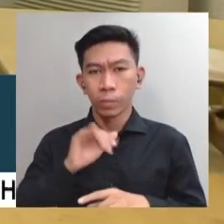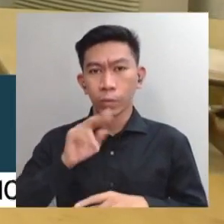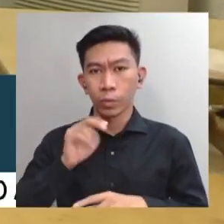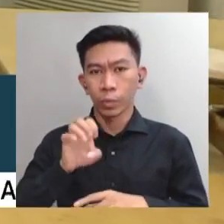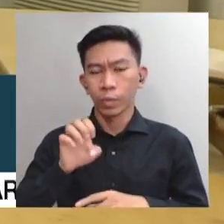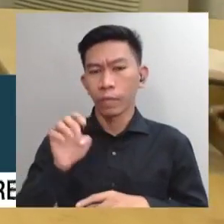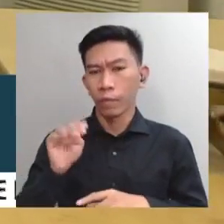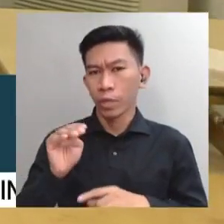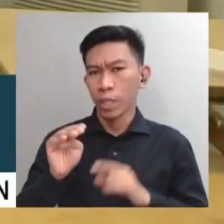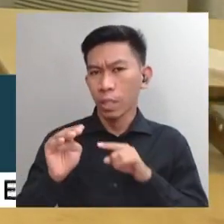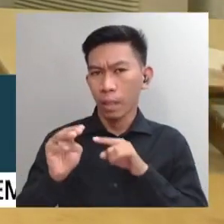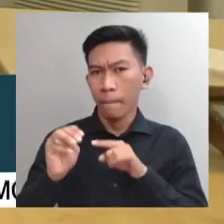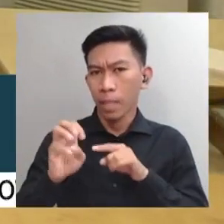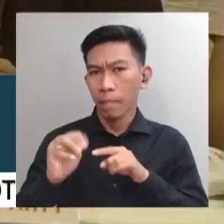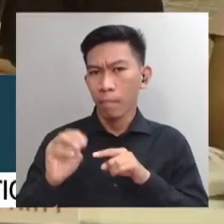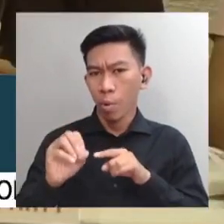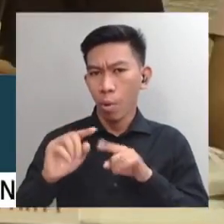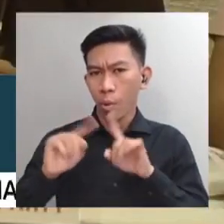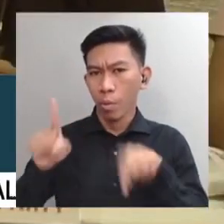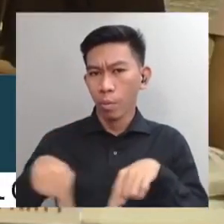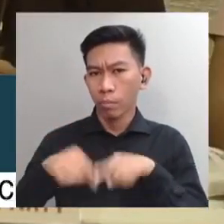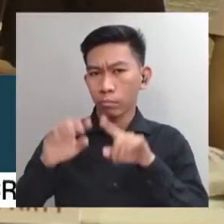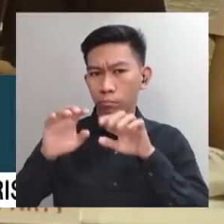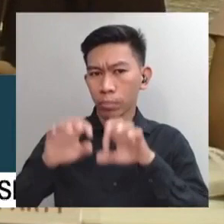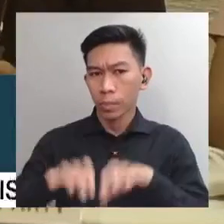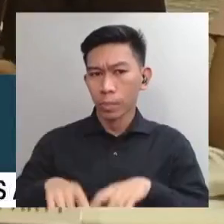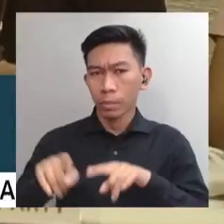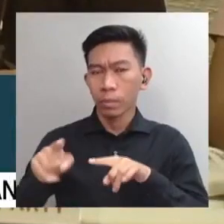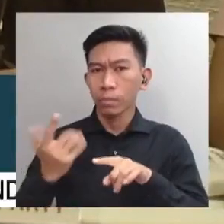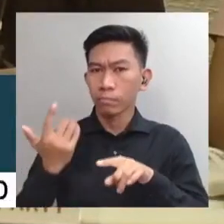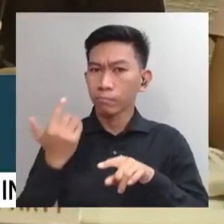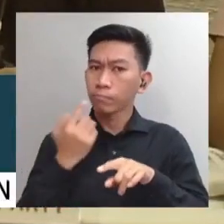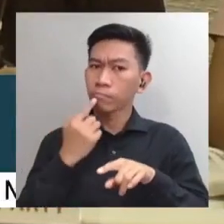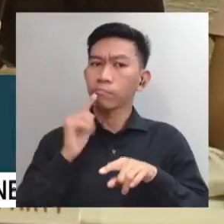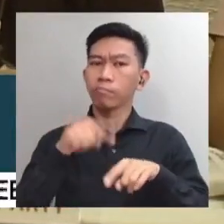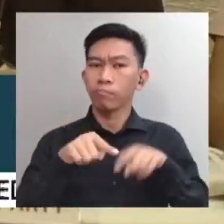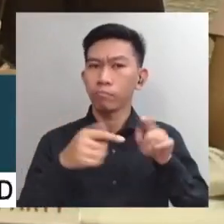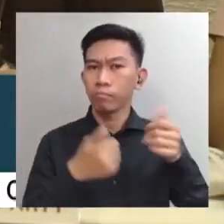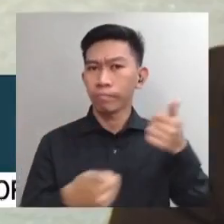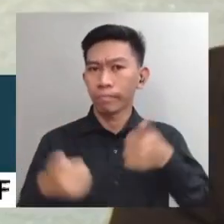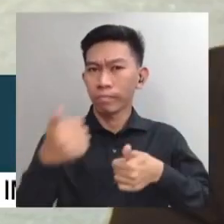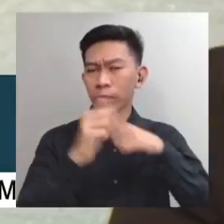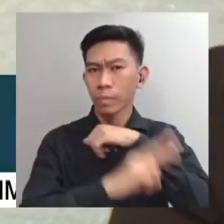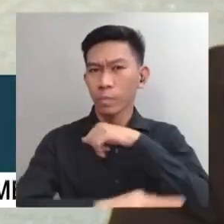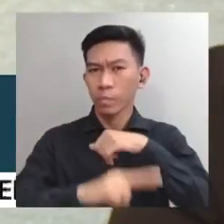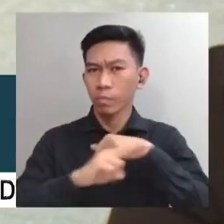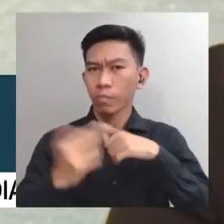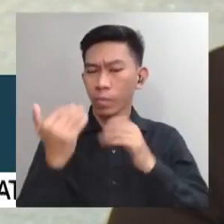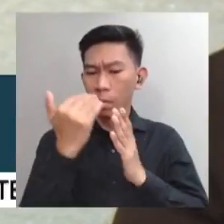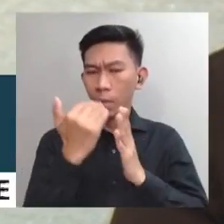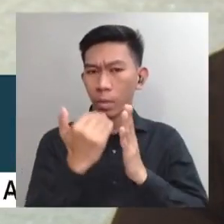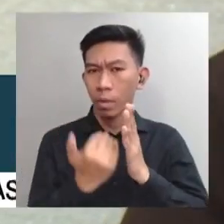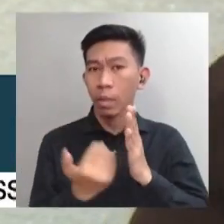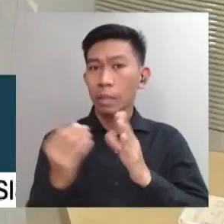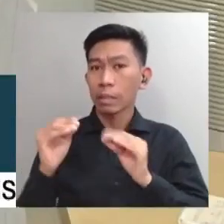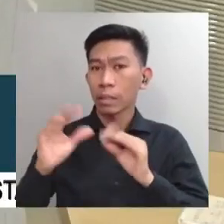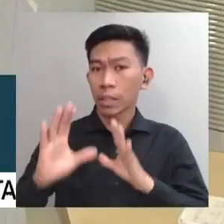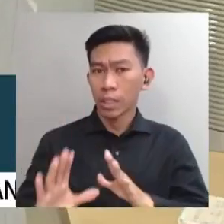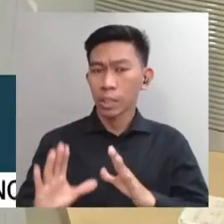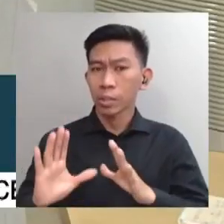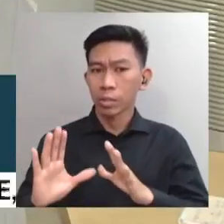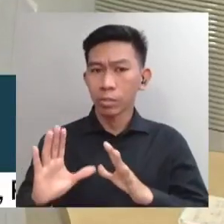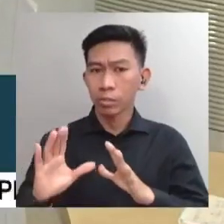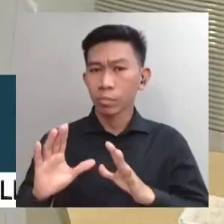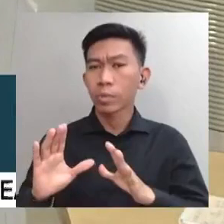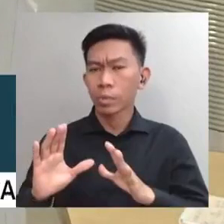Department instructing regional directors and schools division superintendents to submit a complete list of teachers affiliated with